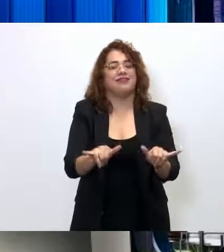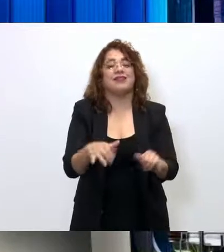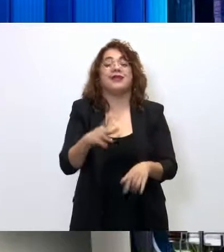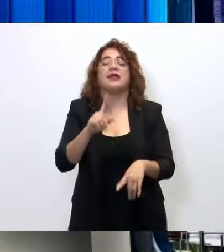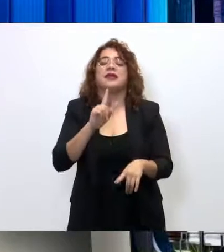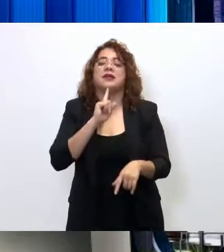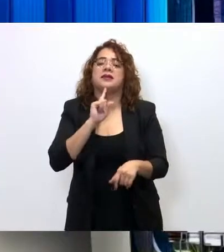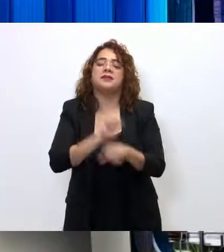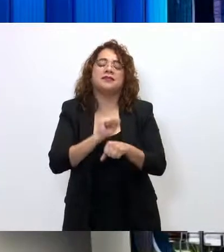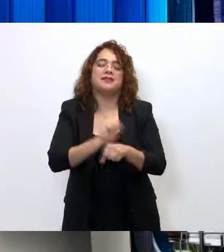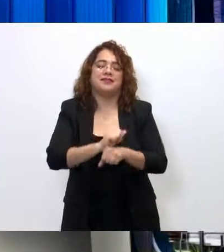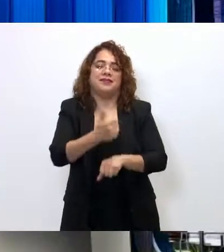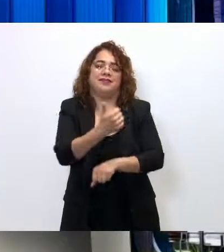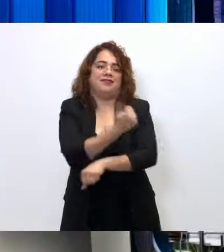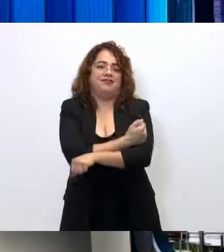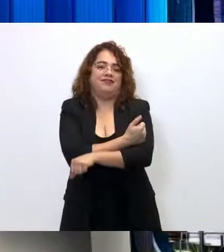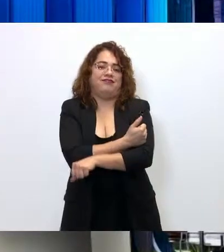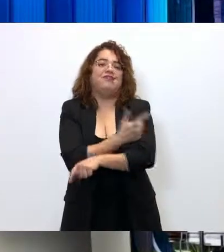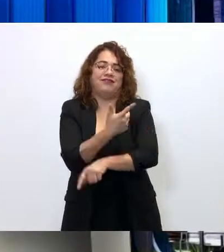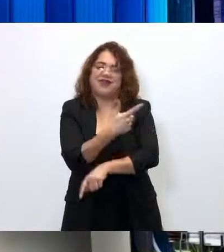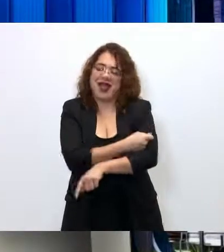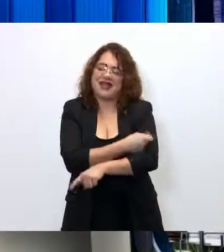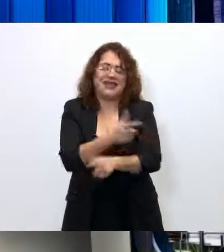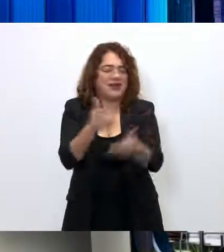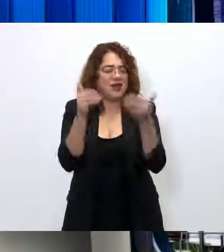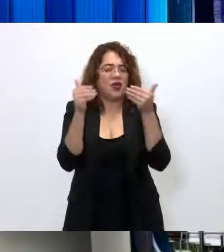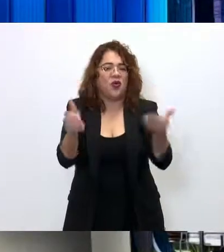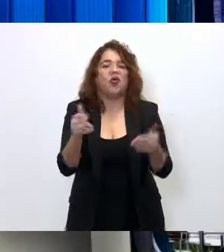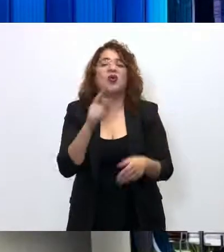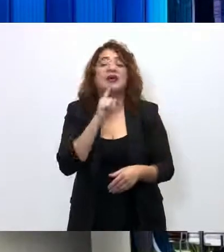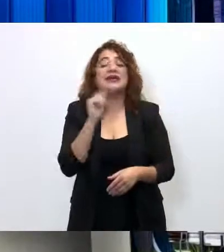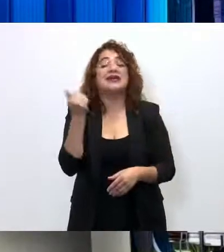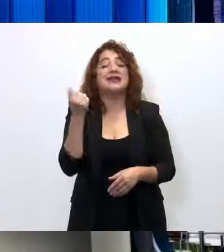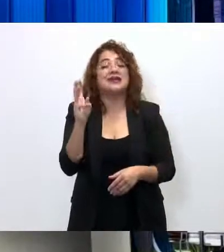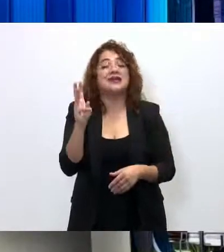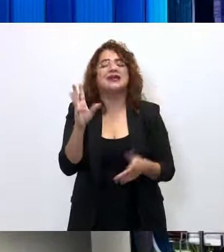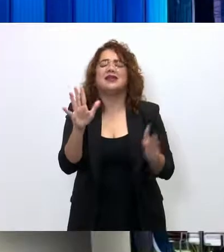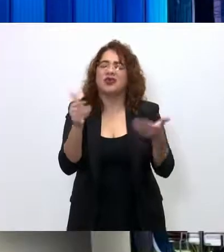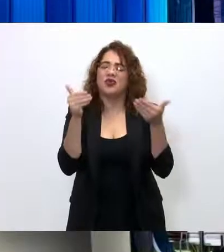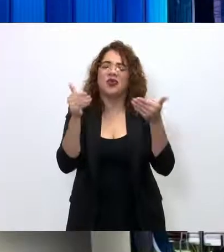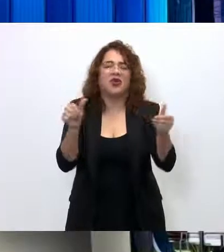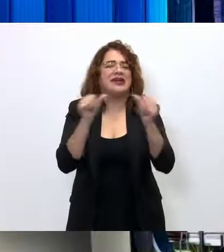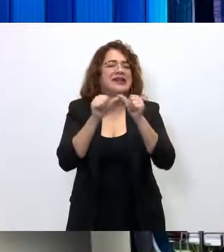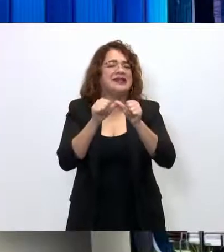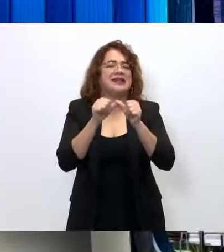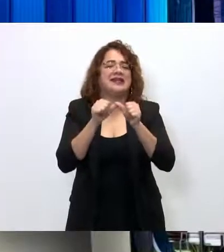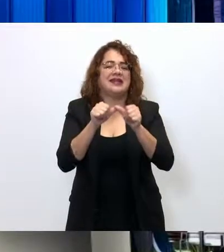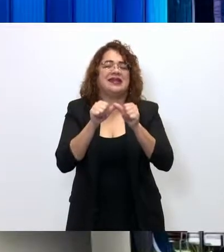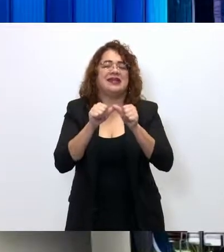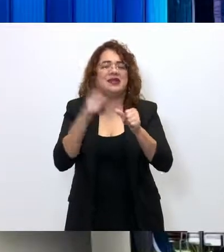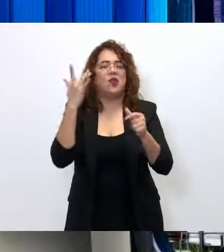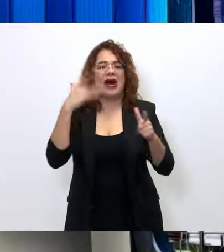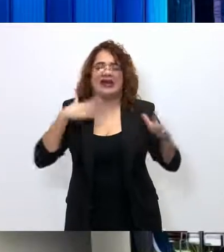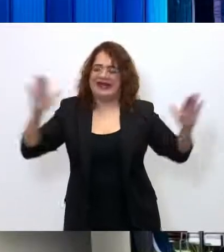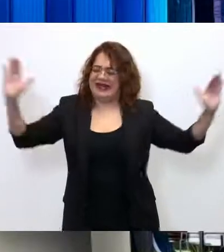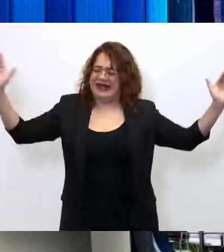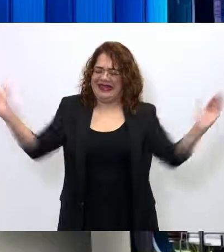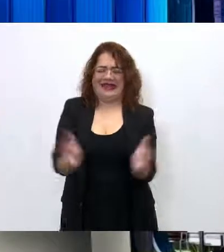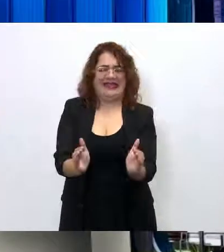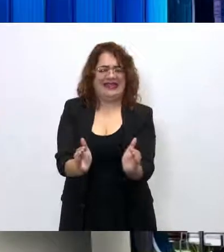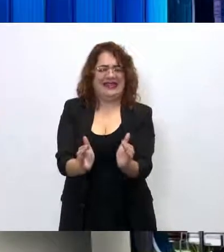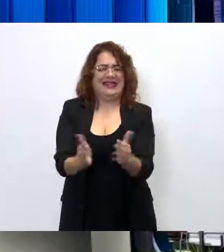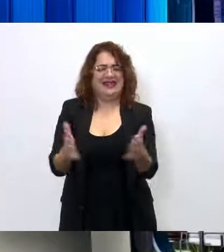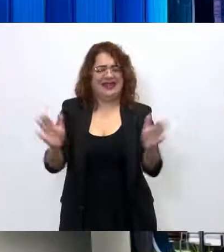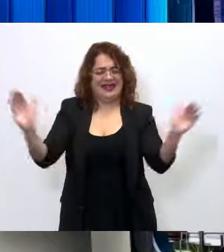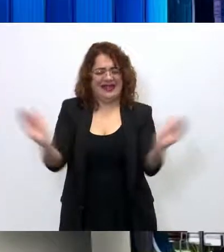vaccinated. Everybody in our city over the age of 16 is now eligible to be vaccinated, and we encourage you to get to the convention center,